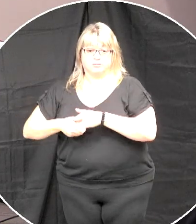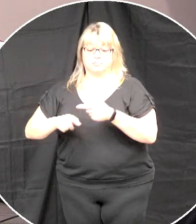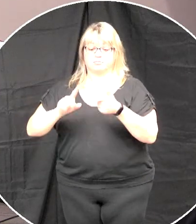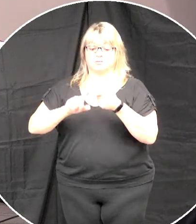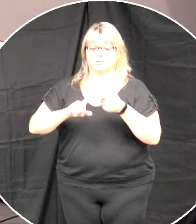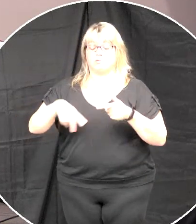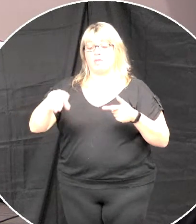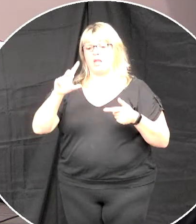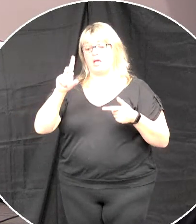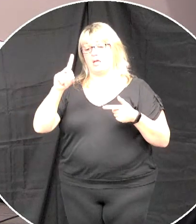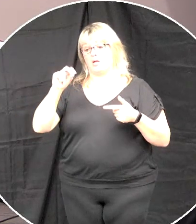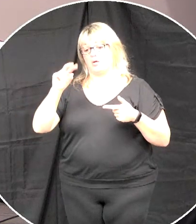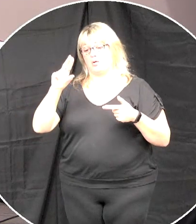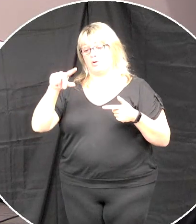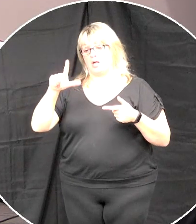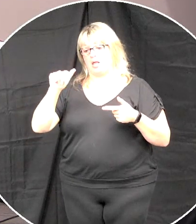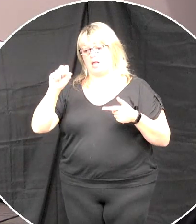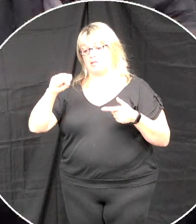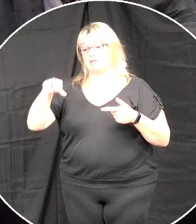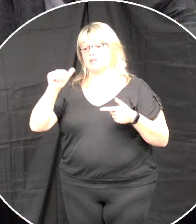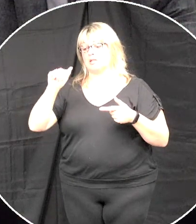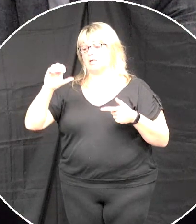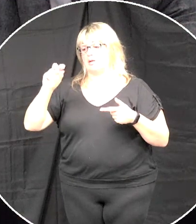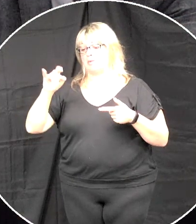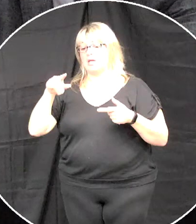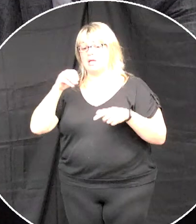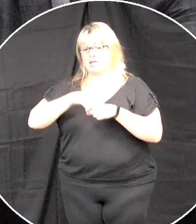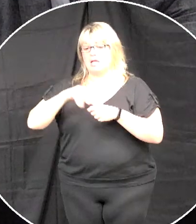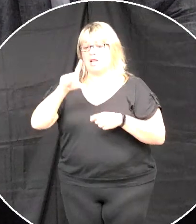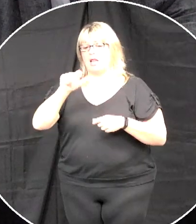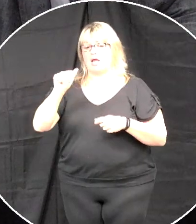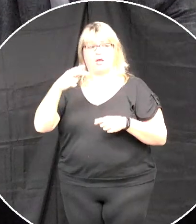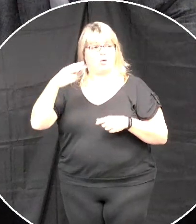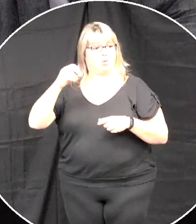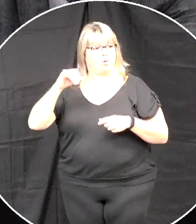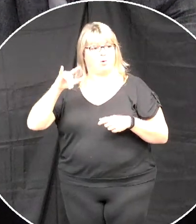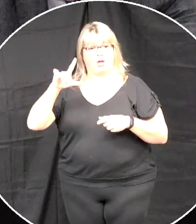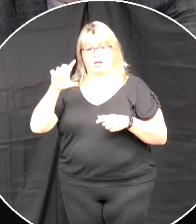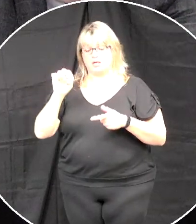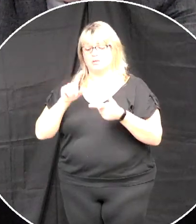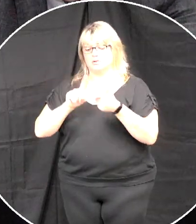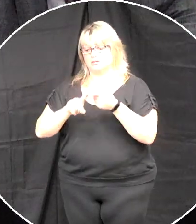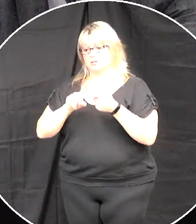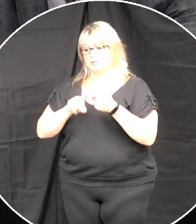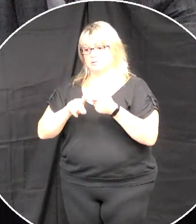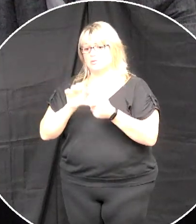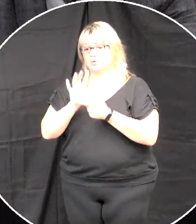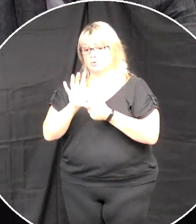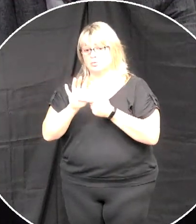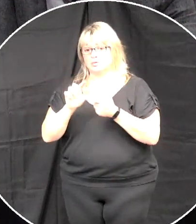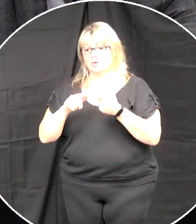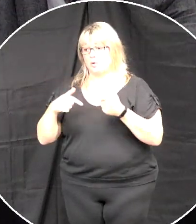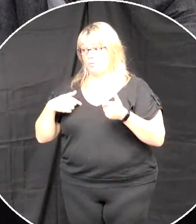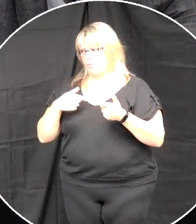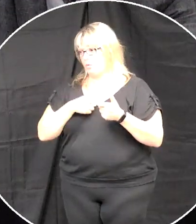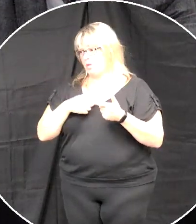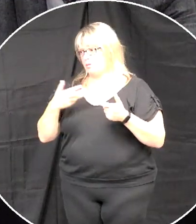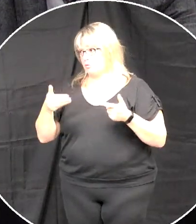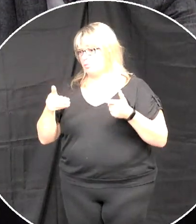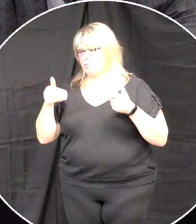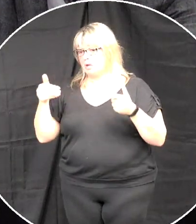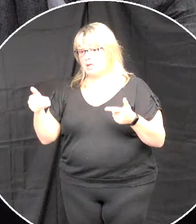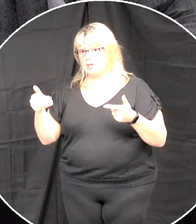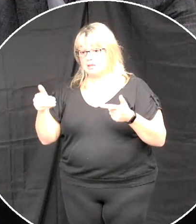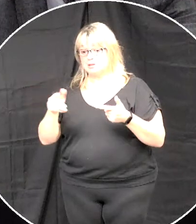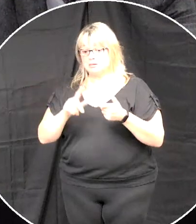Lapoille is a school that was closed. We have surveys complete, and we're looking for permission to continue with